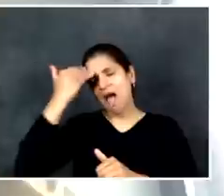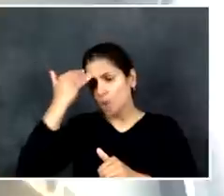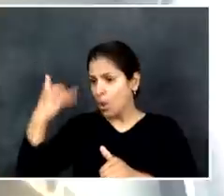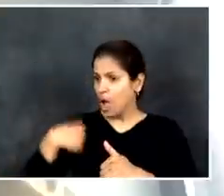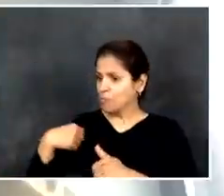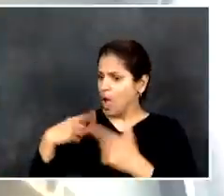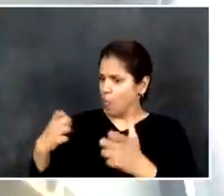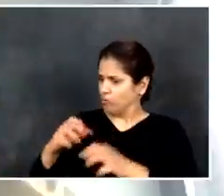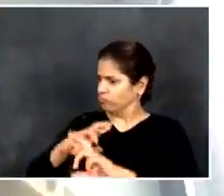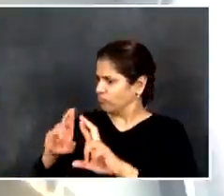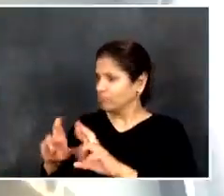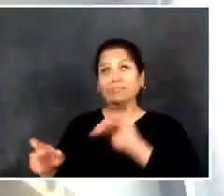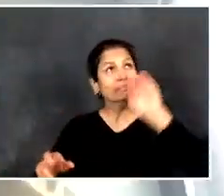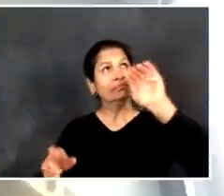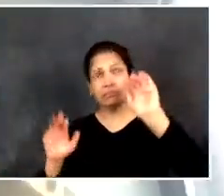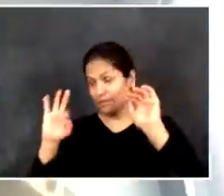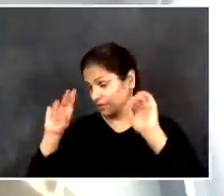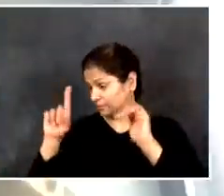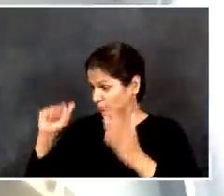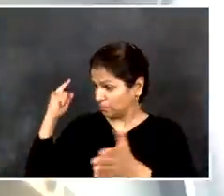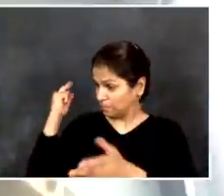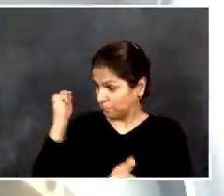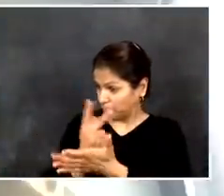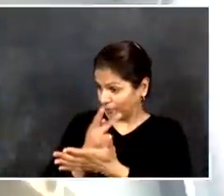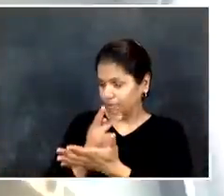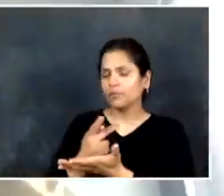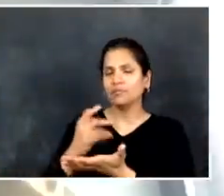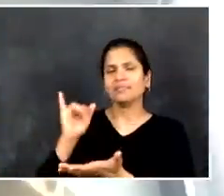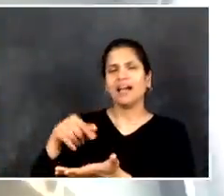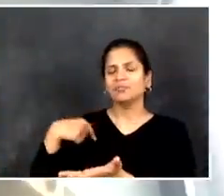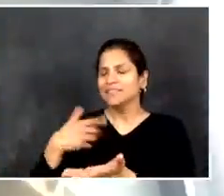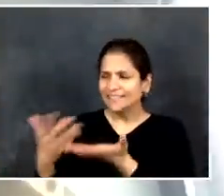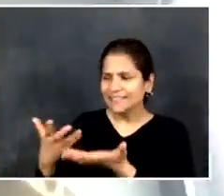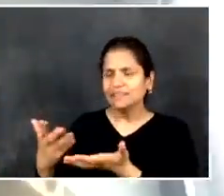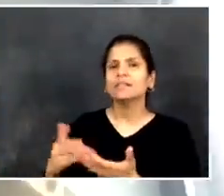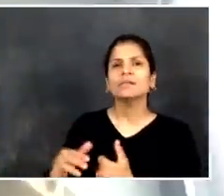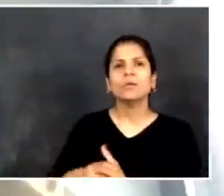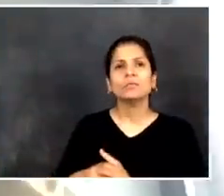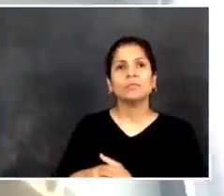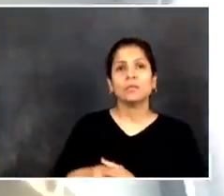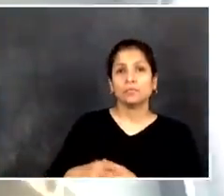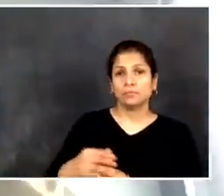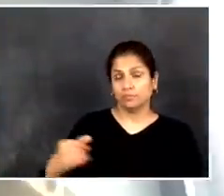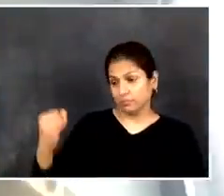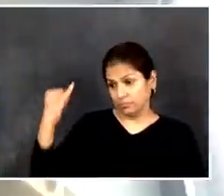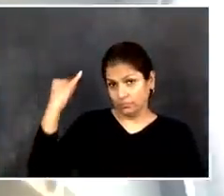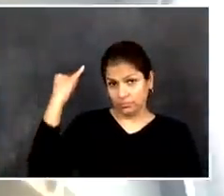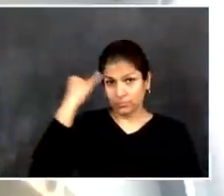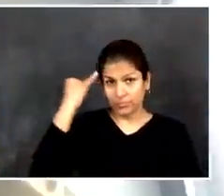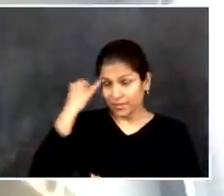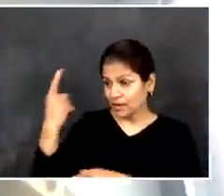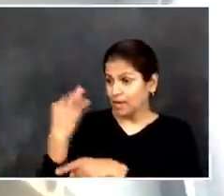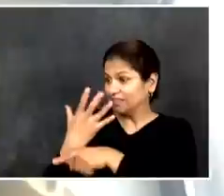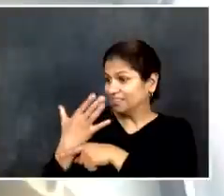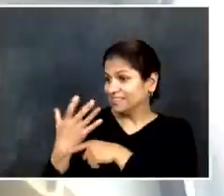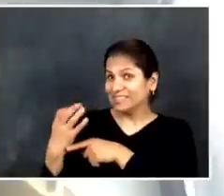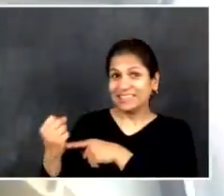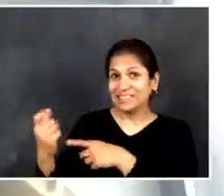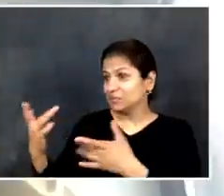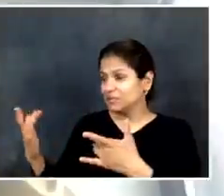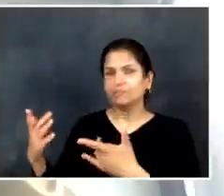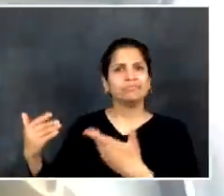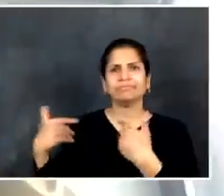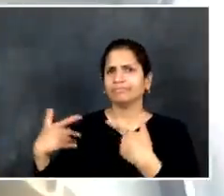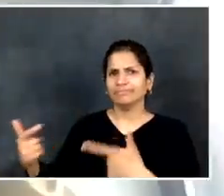those ventilators for us right when we were running out, we did not run out that week of April 5th. But had we run